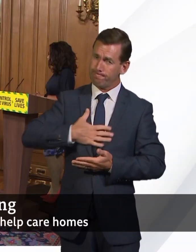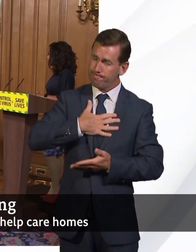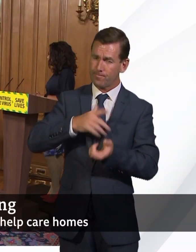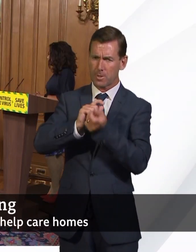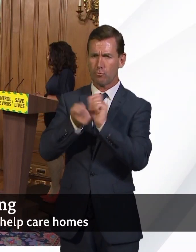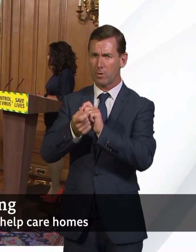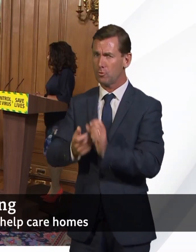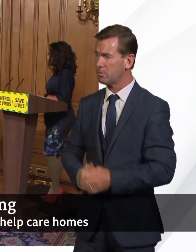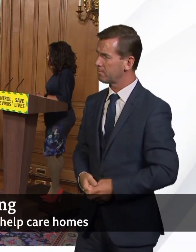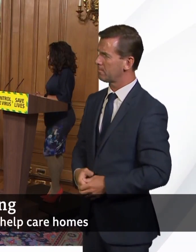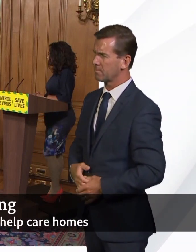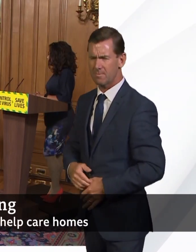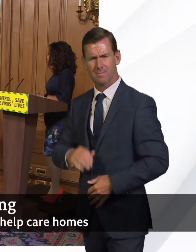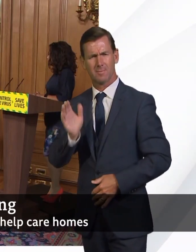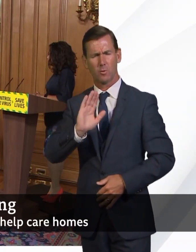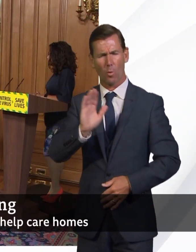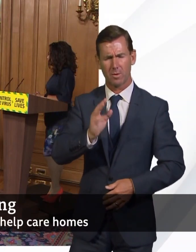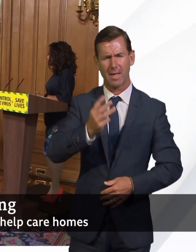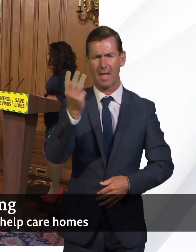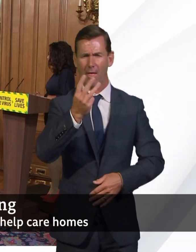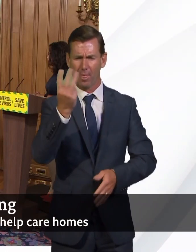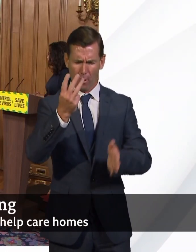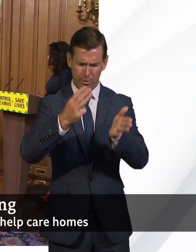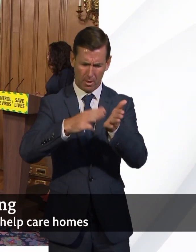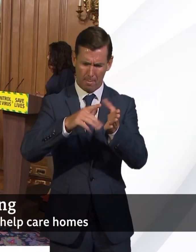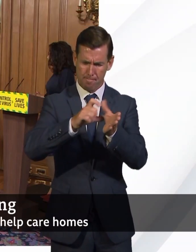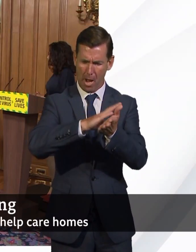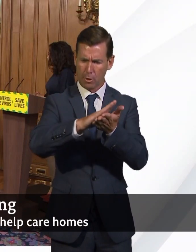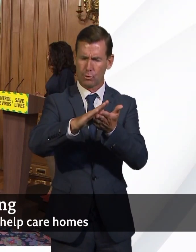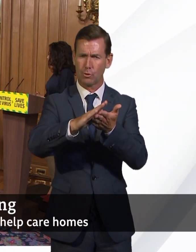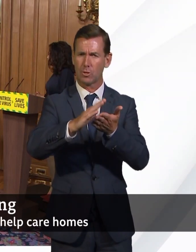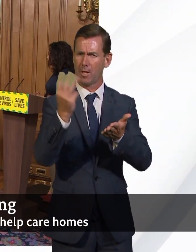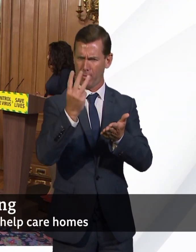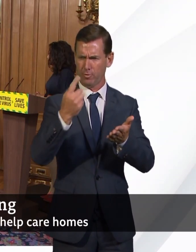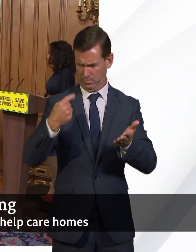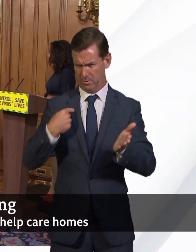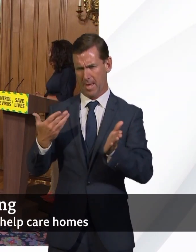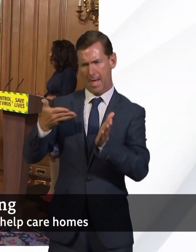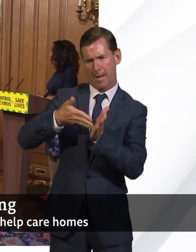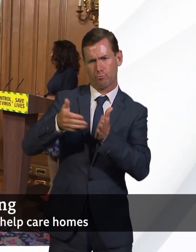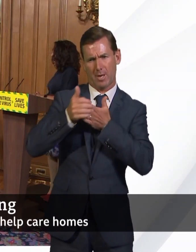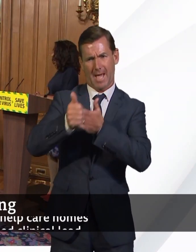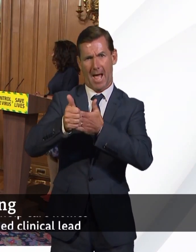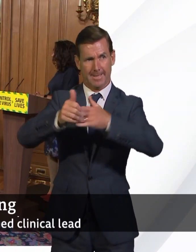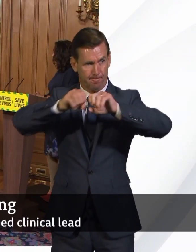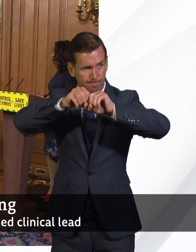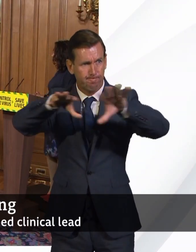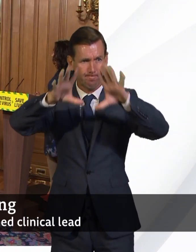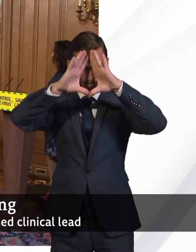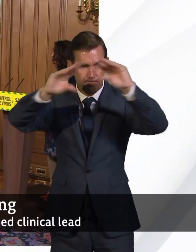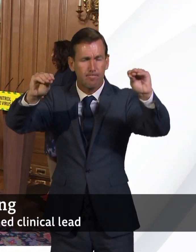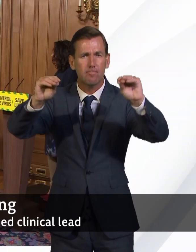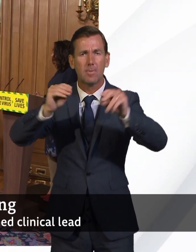of March, we did introduce this extra guidance, and on the basis of that guidance, many of the care